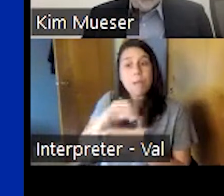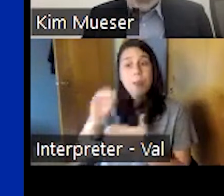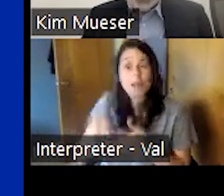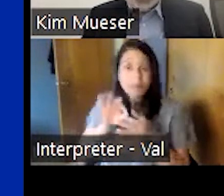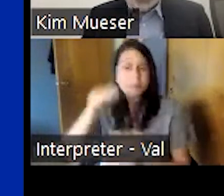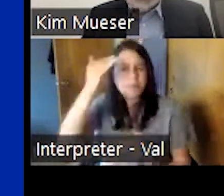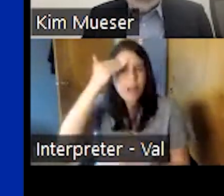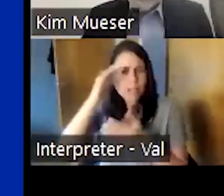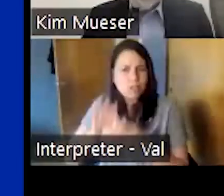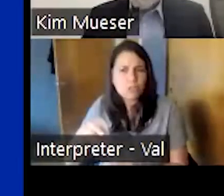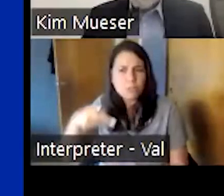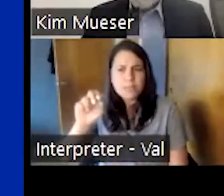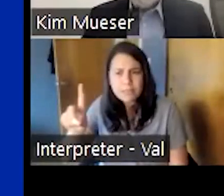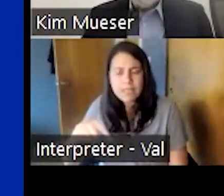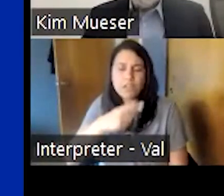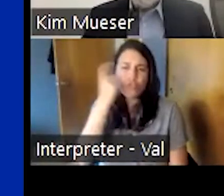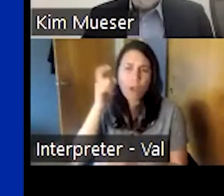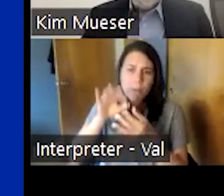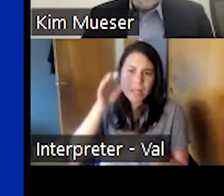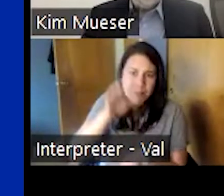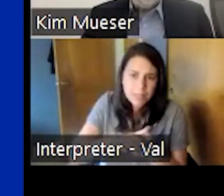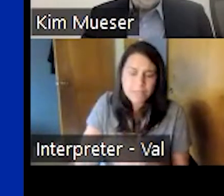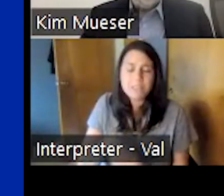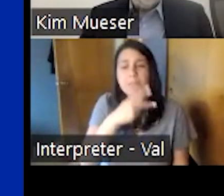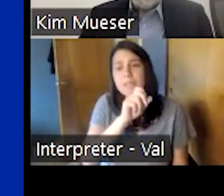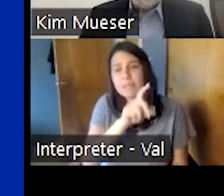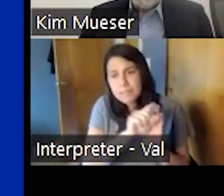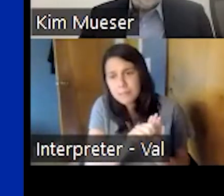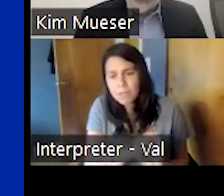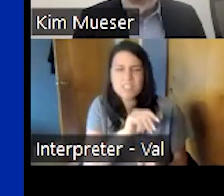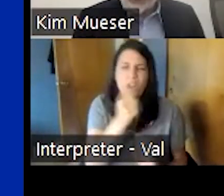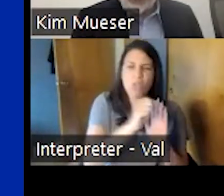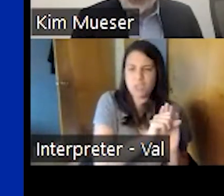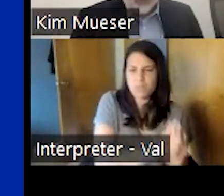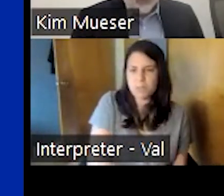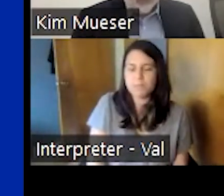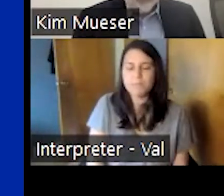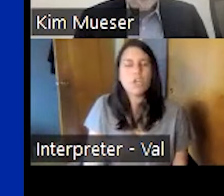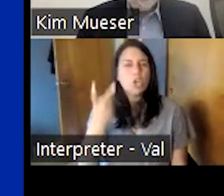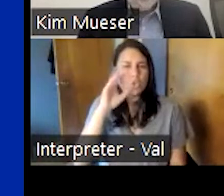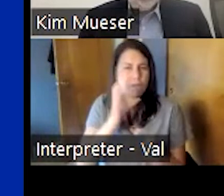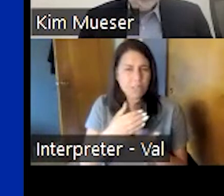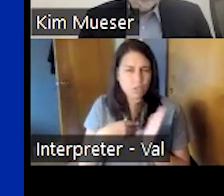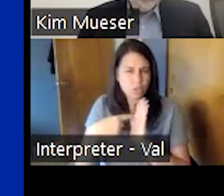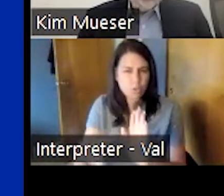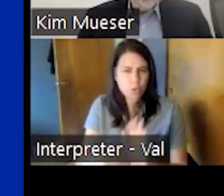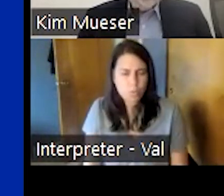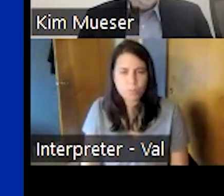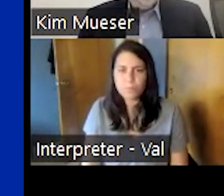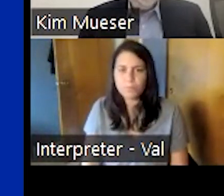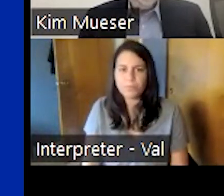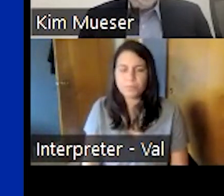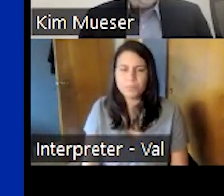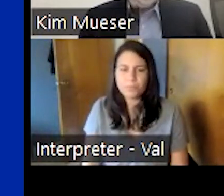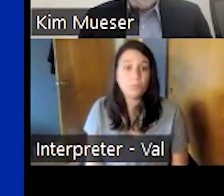knowledge, trauma-related beliefs, PTSD, and other symptoms. I'm just going to show you 2 figures in order to move on to the next study.